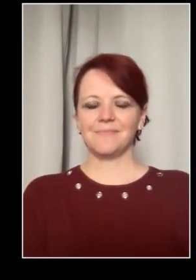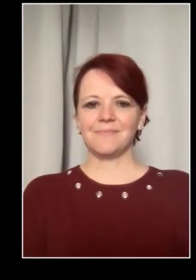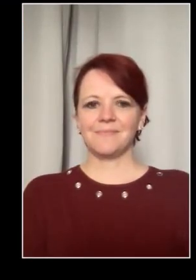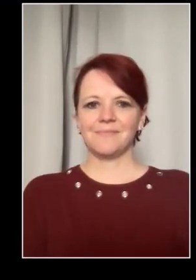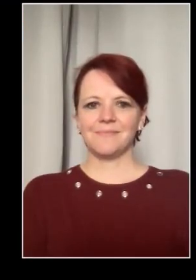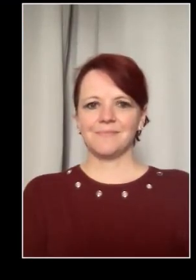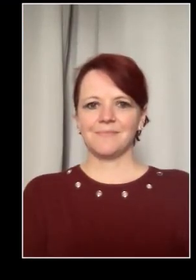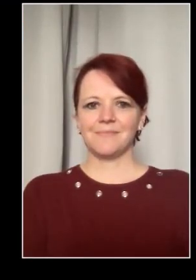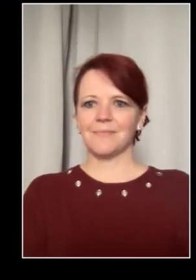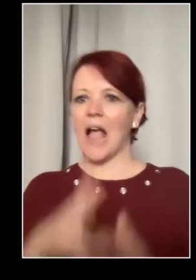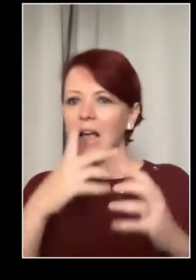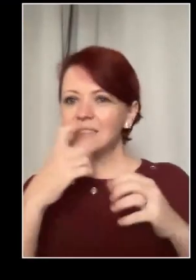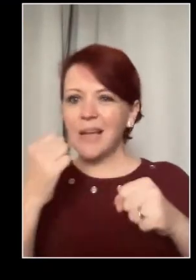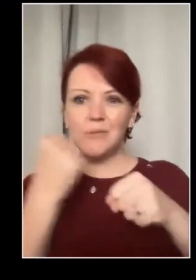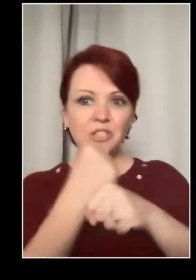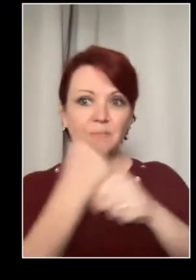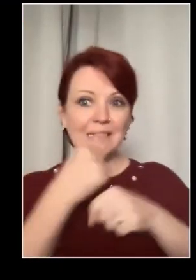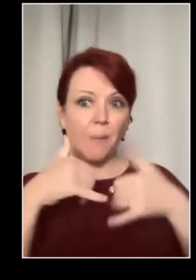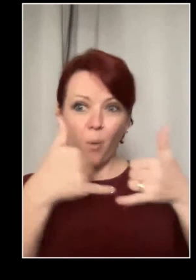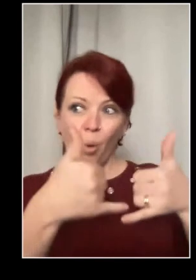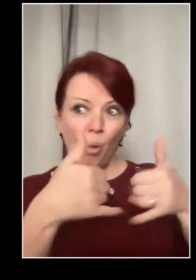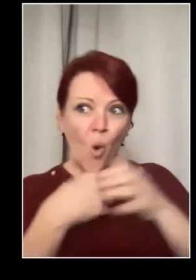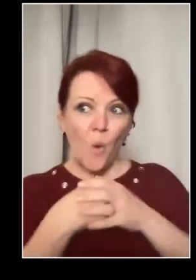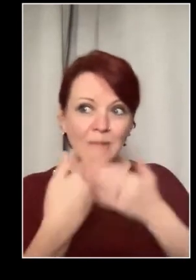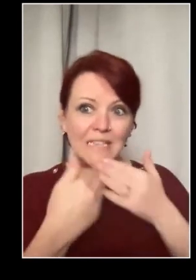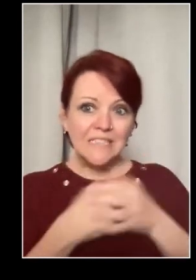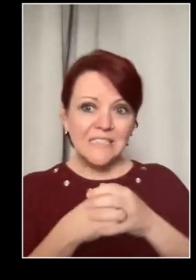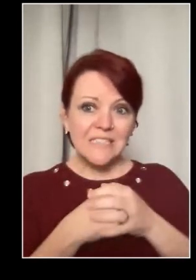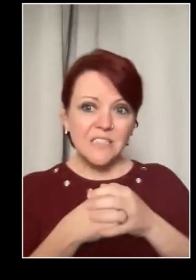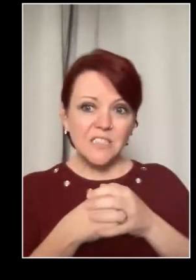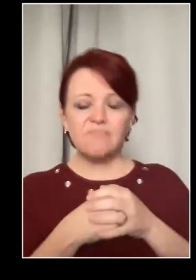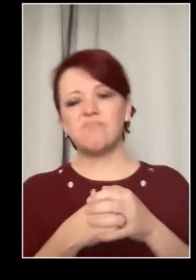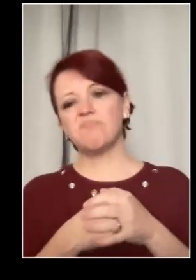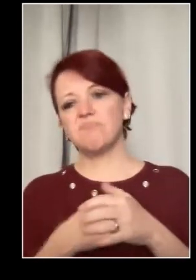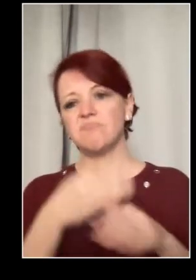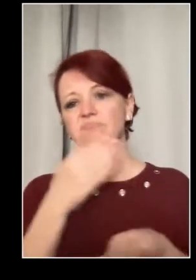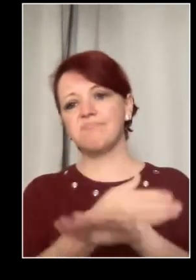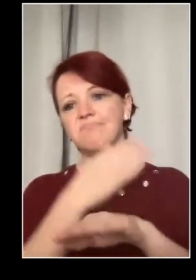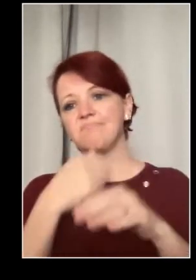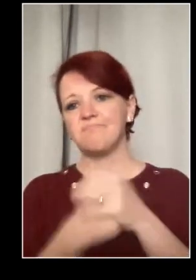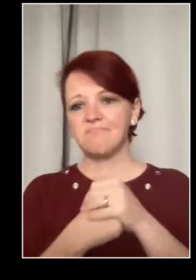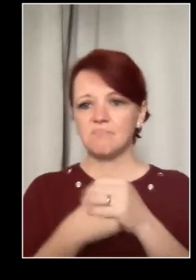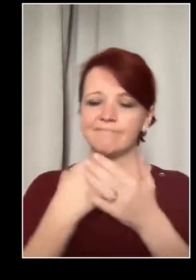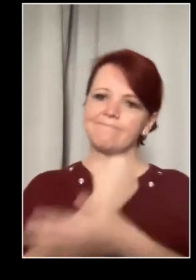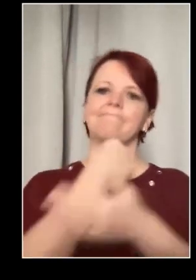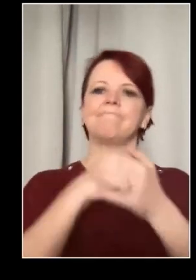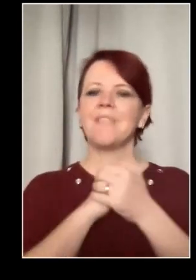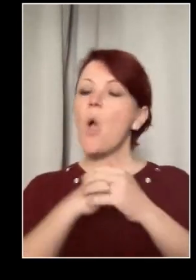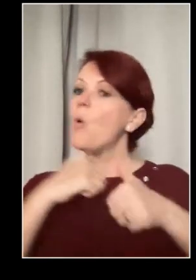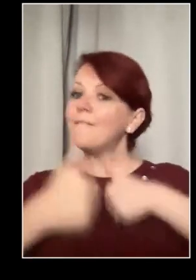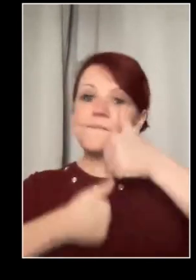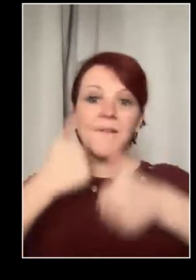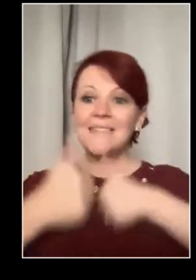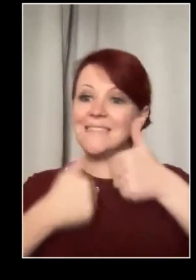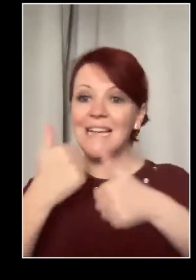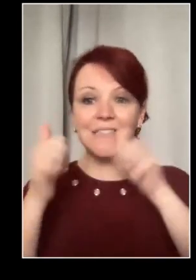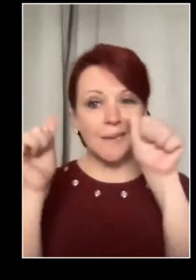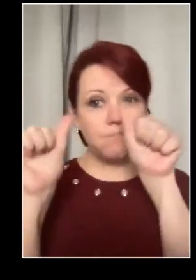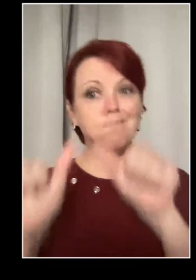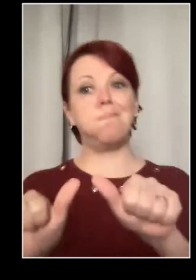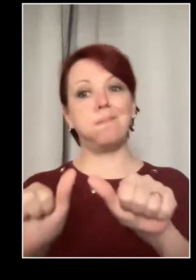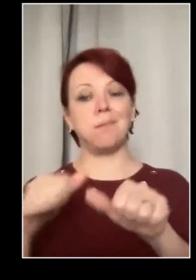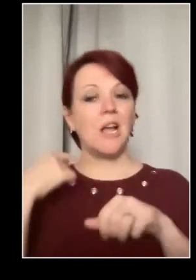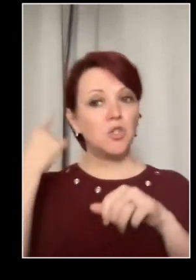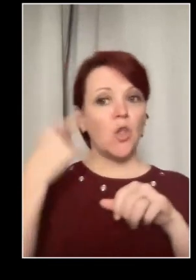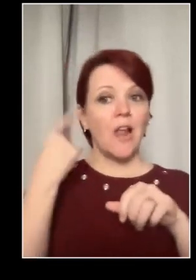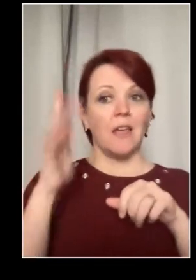Can we just make some more awards up and get going? No, we're running out of time. What a brilliant end to the London 2021 Regional